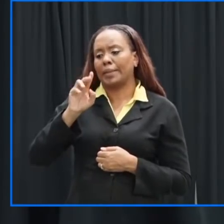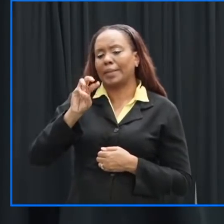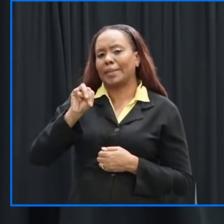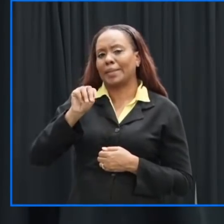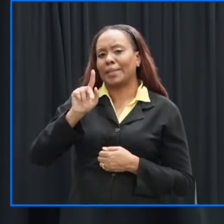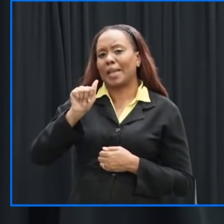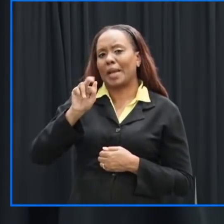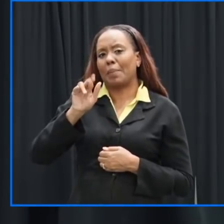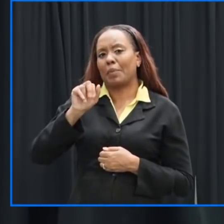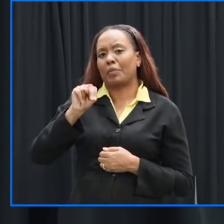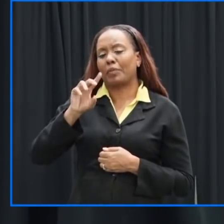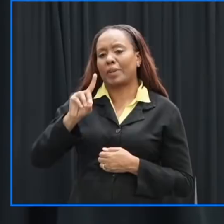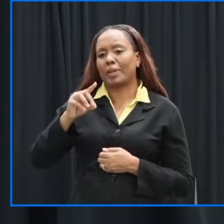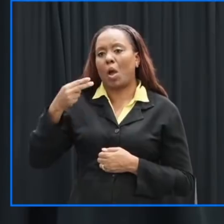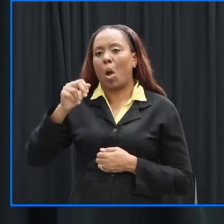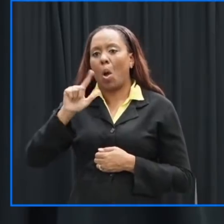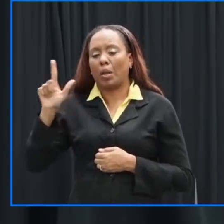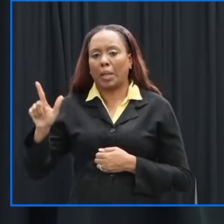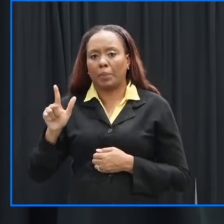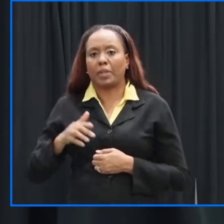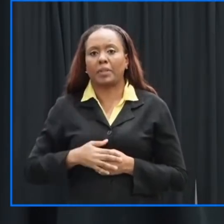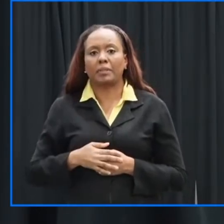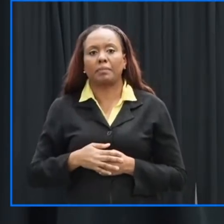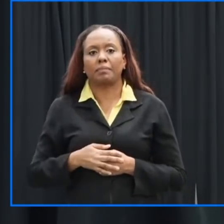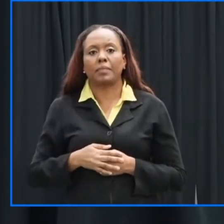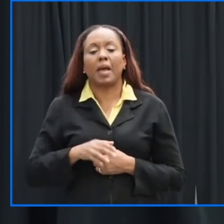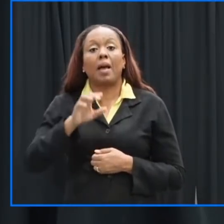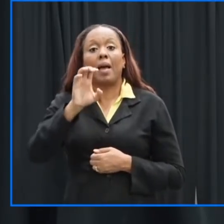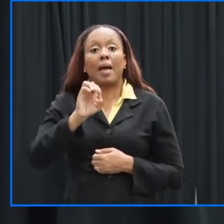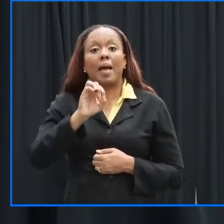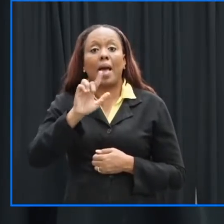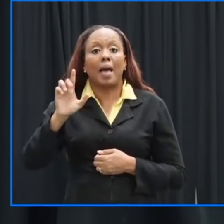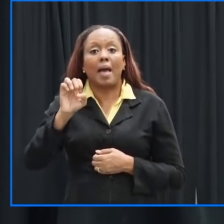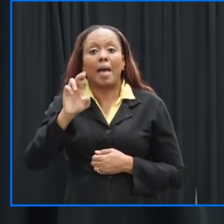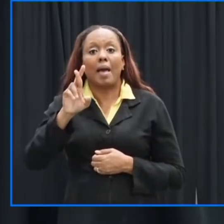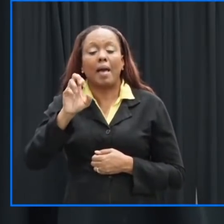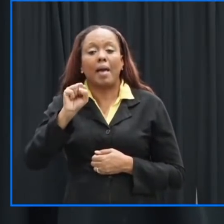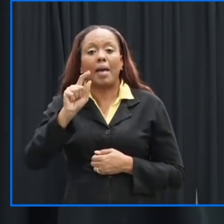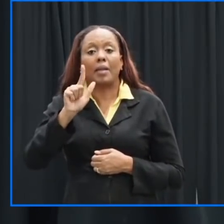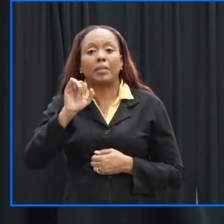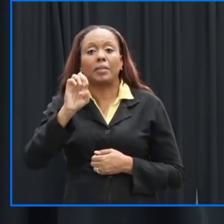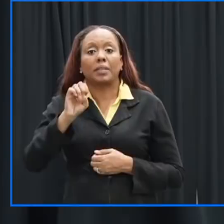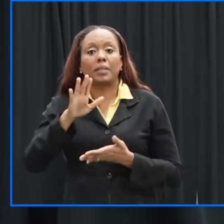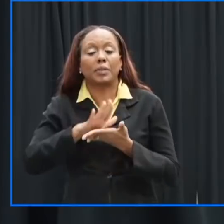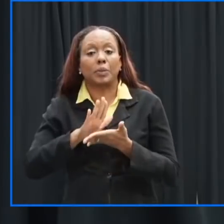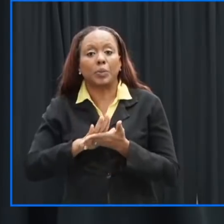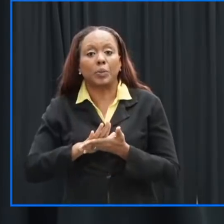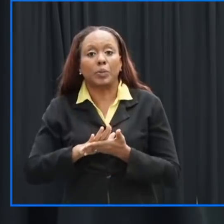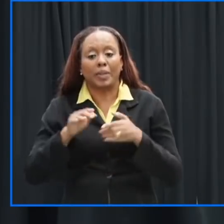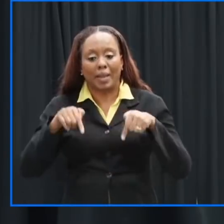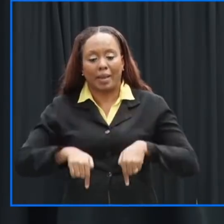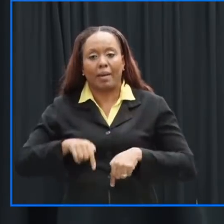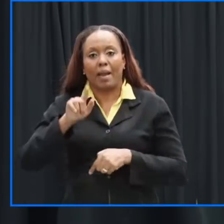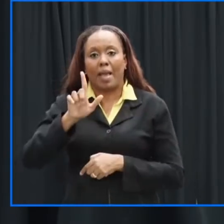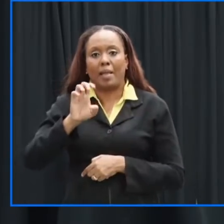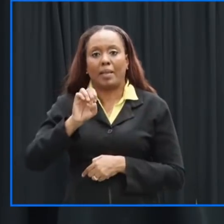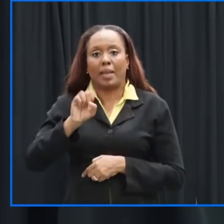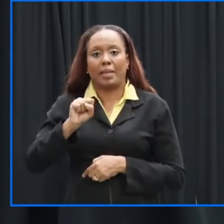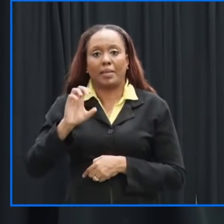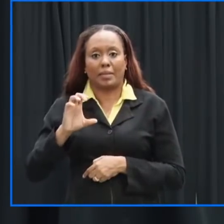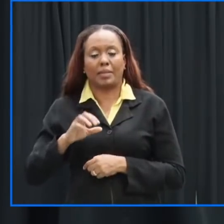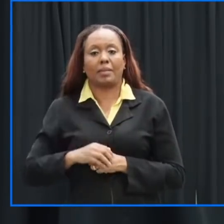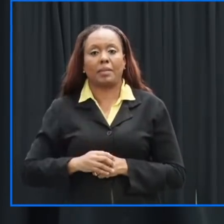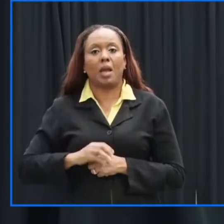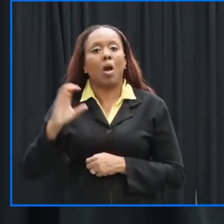Combermere School, Ellerslie School, Lloyd Erskine Sandiford Center.